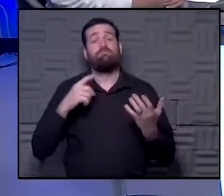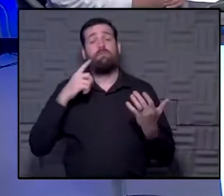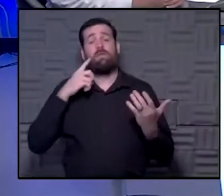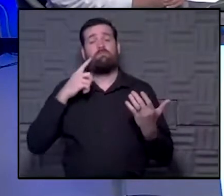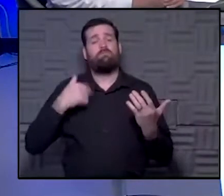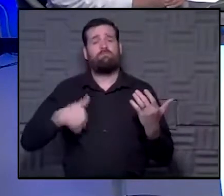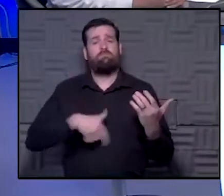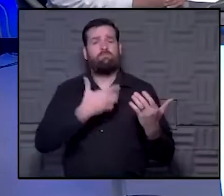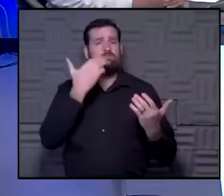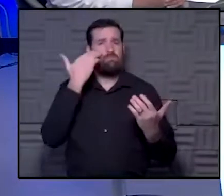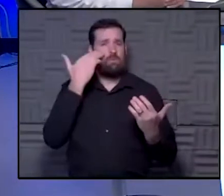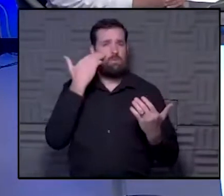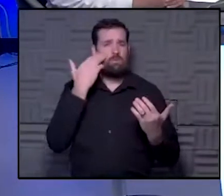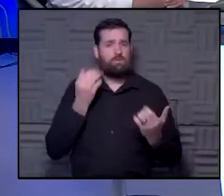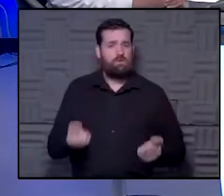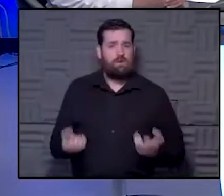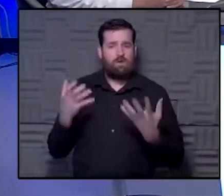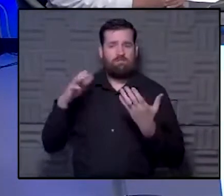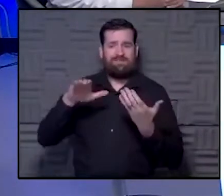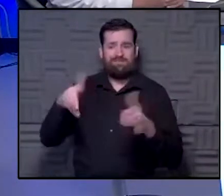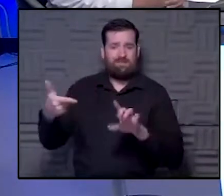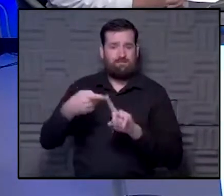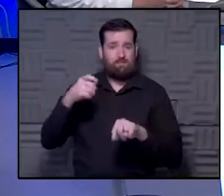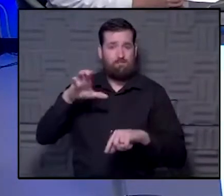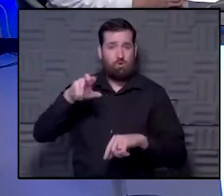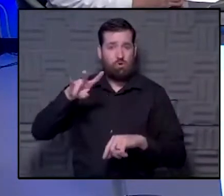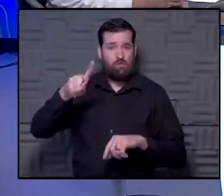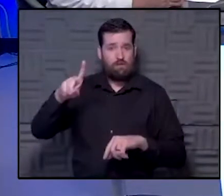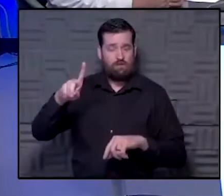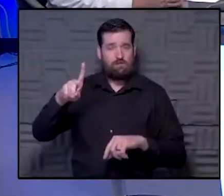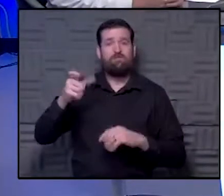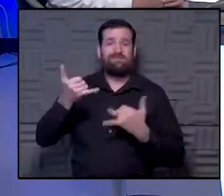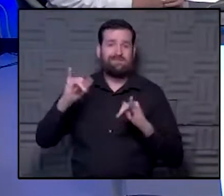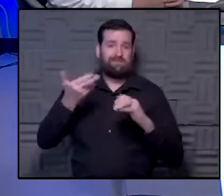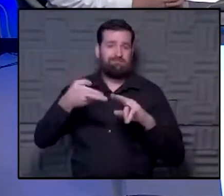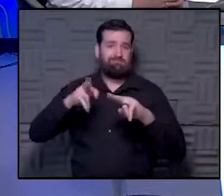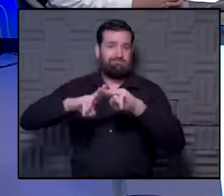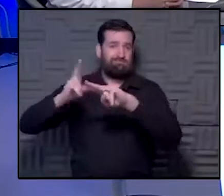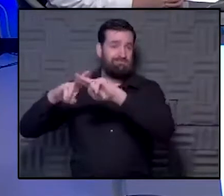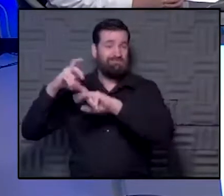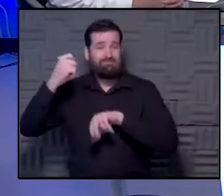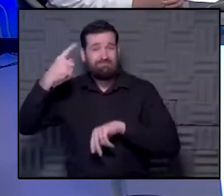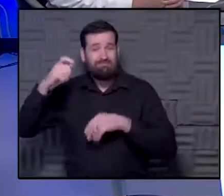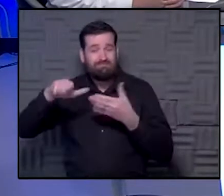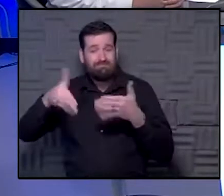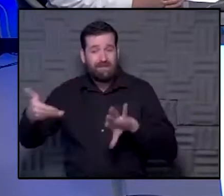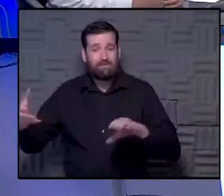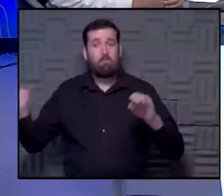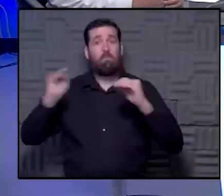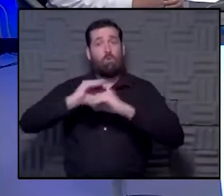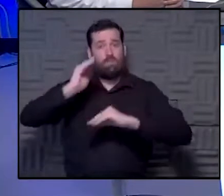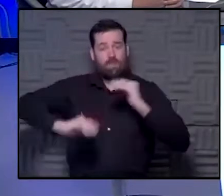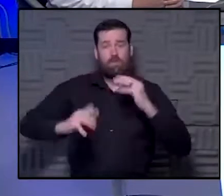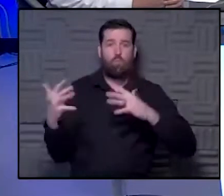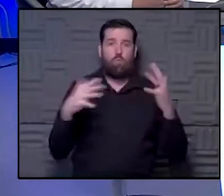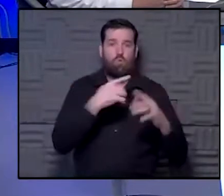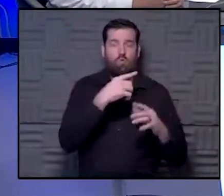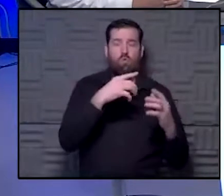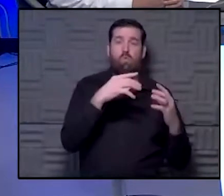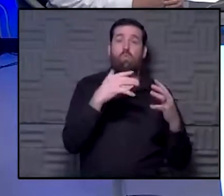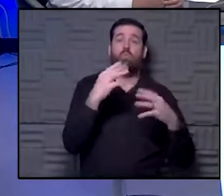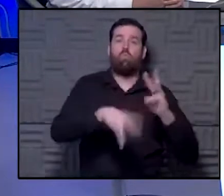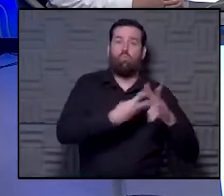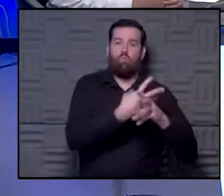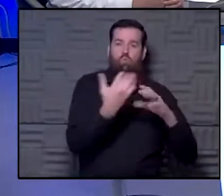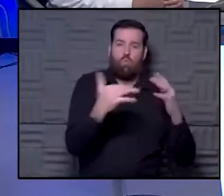we know that the number of deaths from COVID continues to rise, and that the number of deaths is greater than World War I, World War II, and the